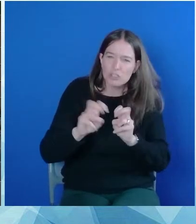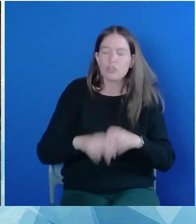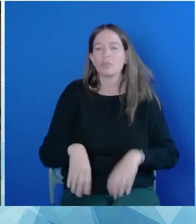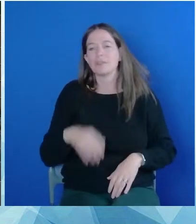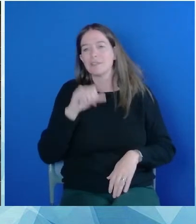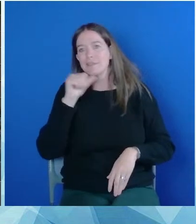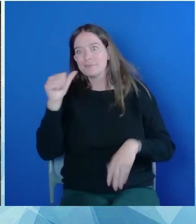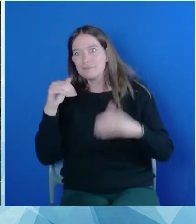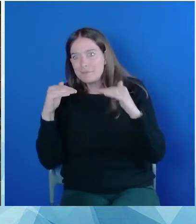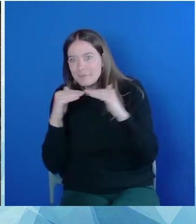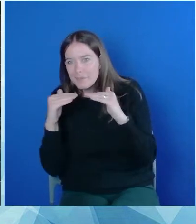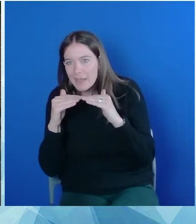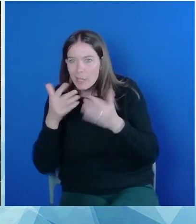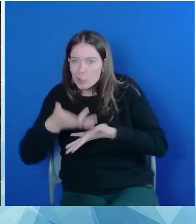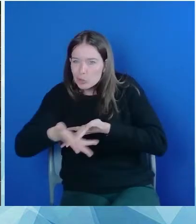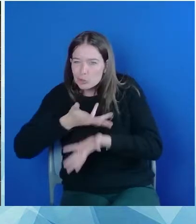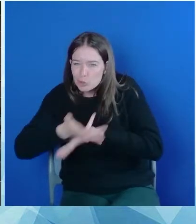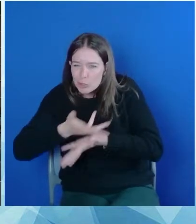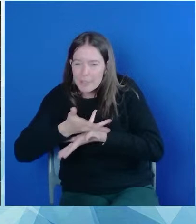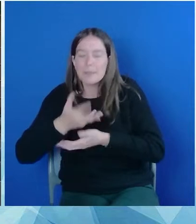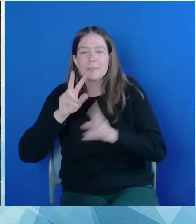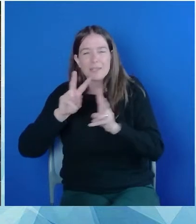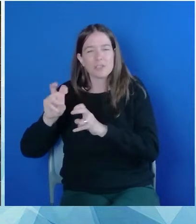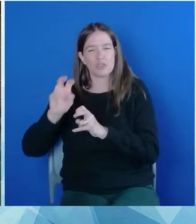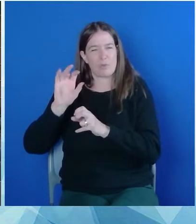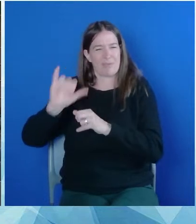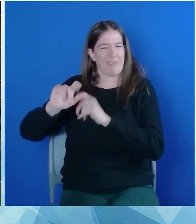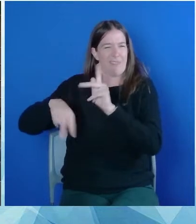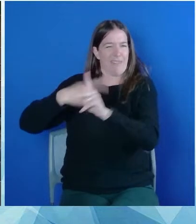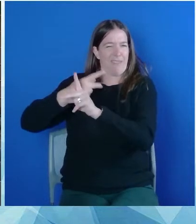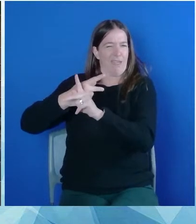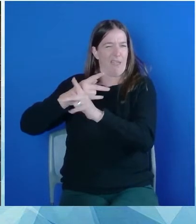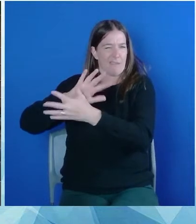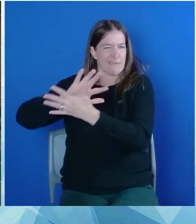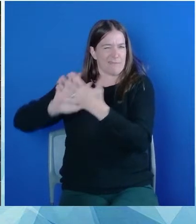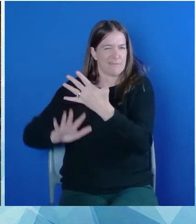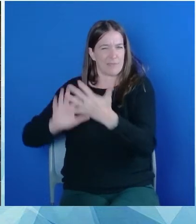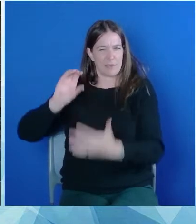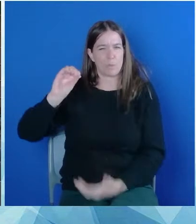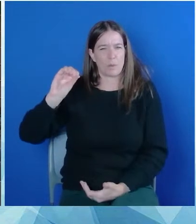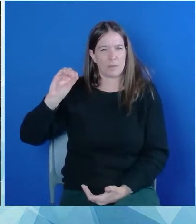things of that nature. A small number of those requests were